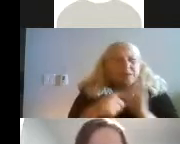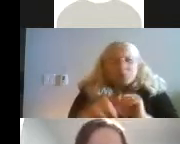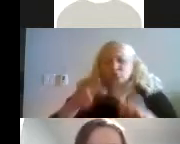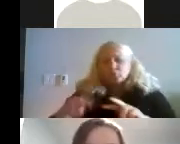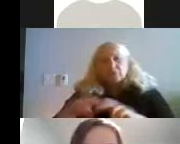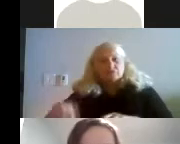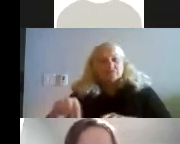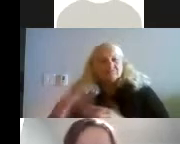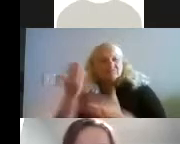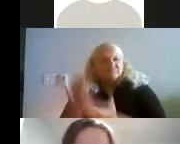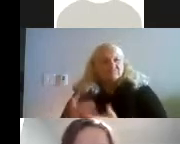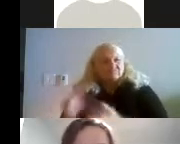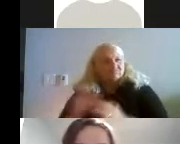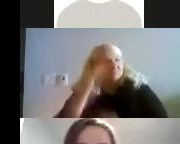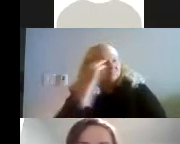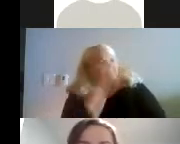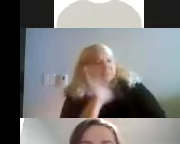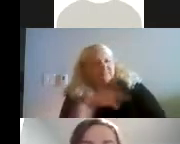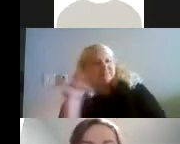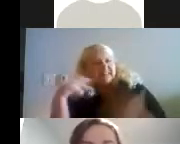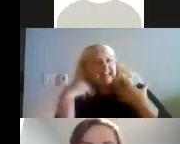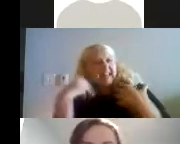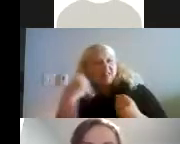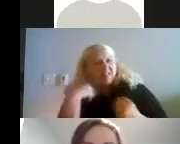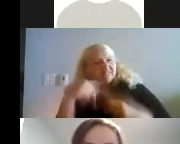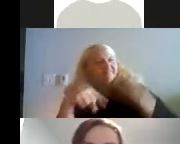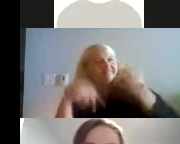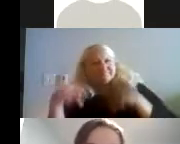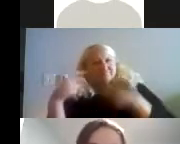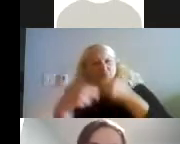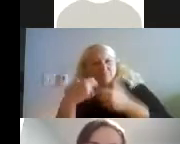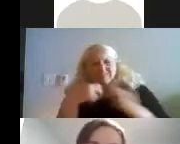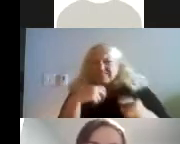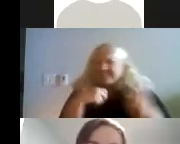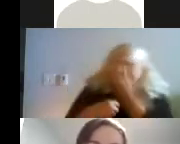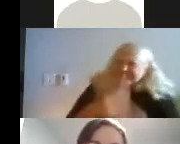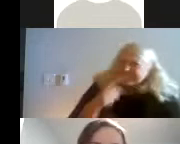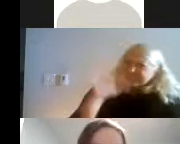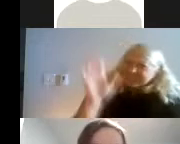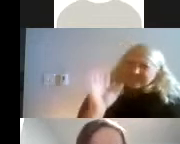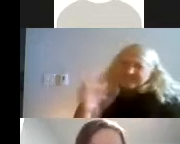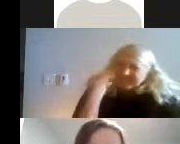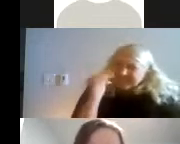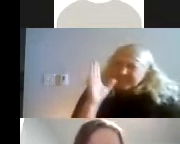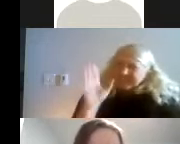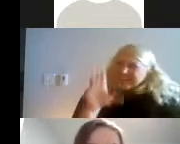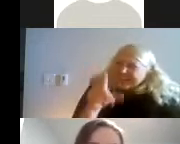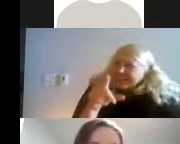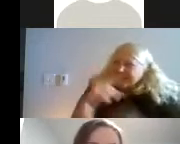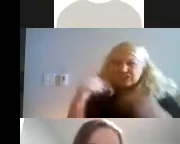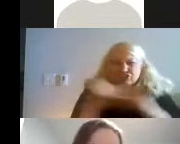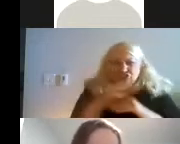people have some sort of health disparity, we have to know that Indigenous peoples aren't inherently sick, but they're suffering from symptoms